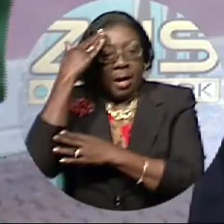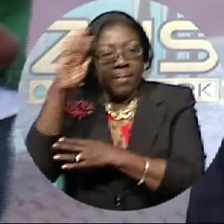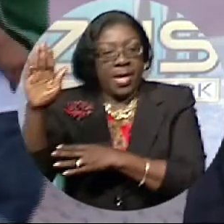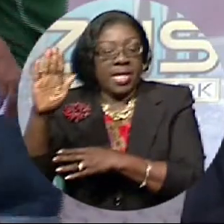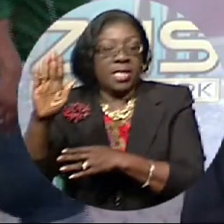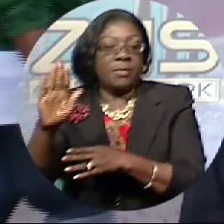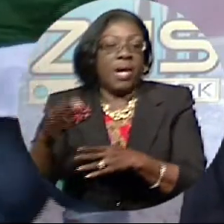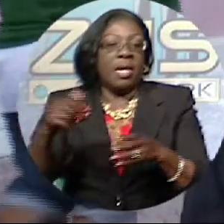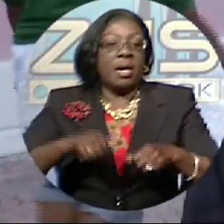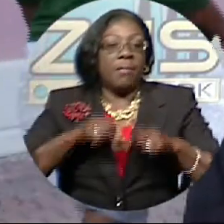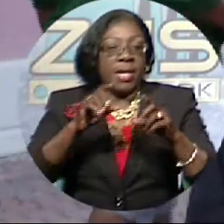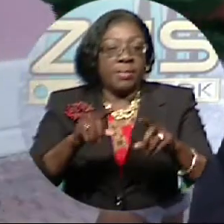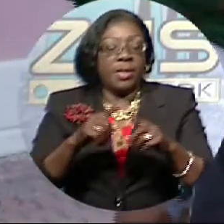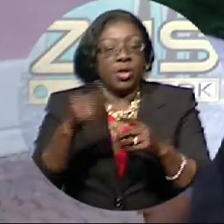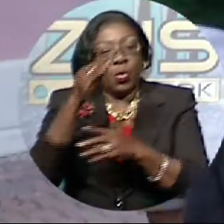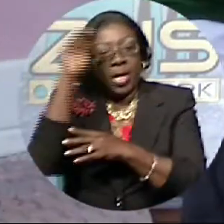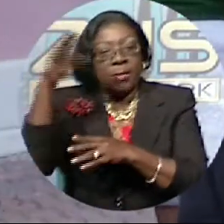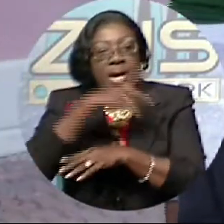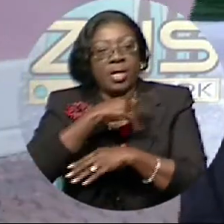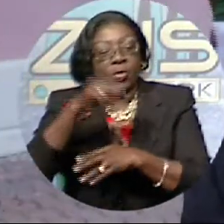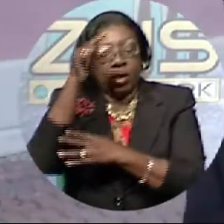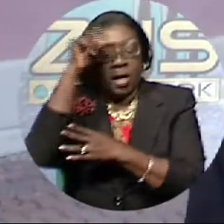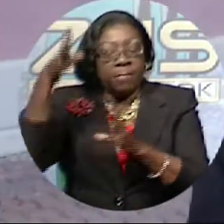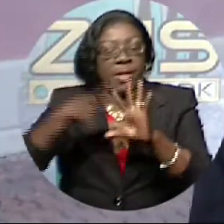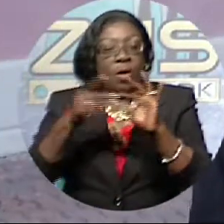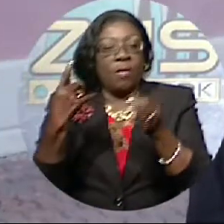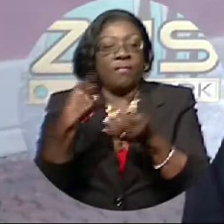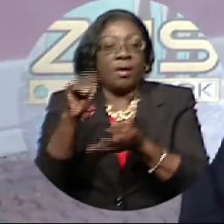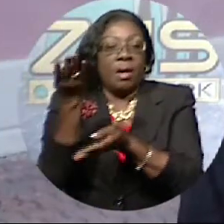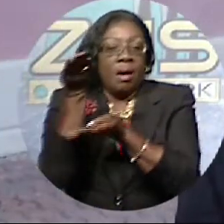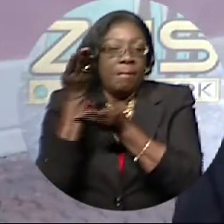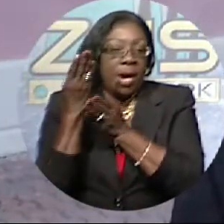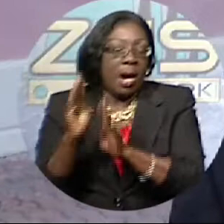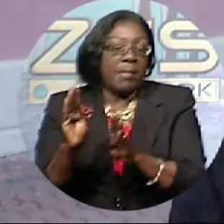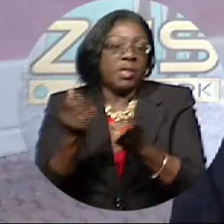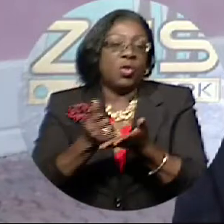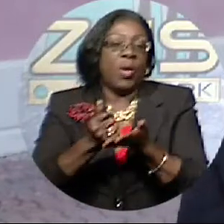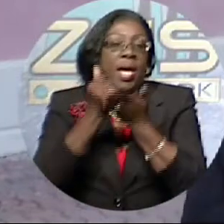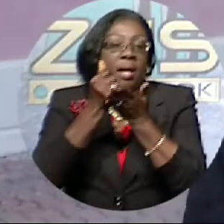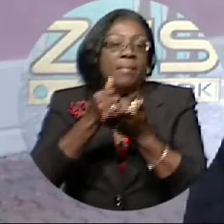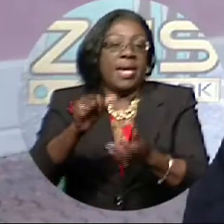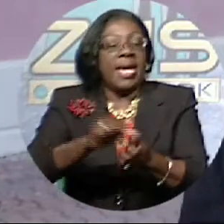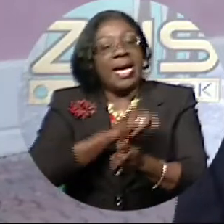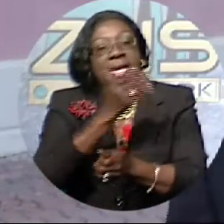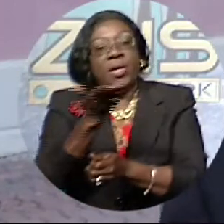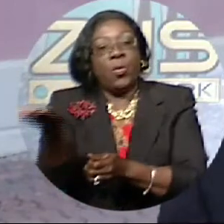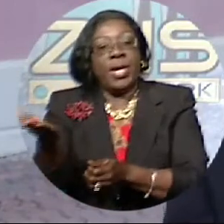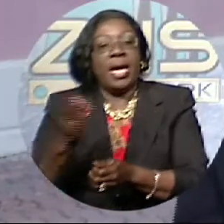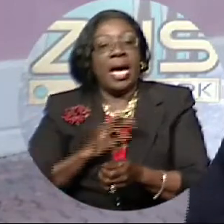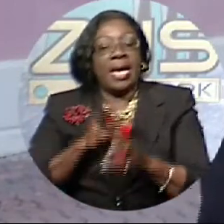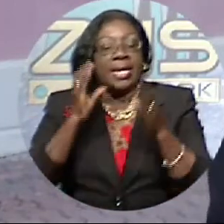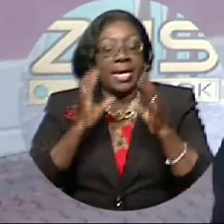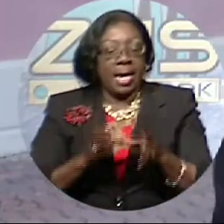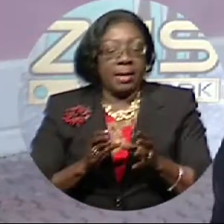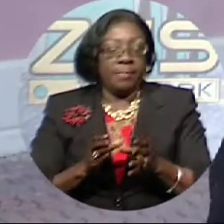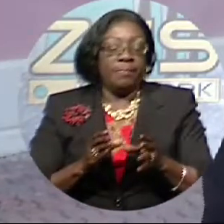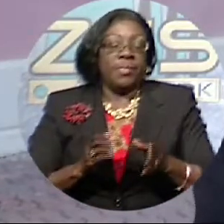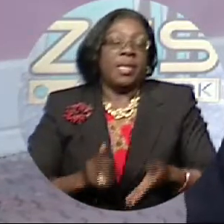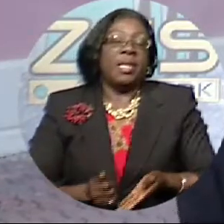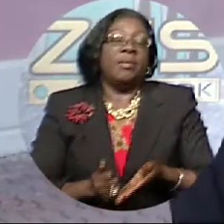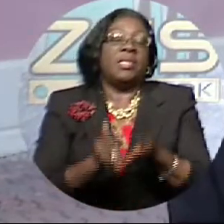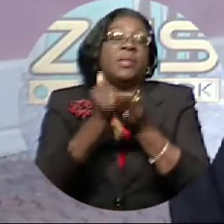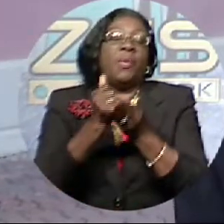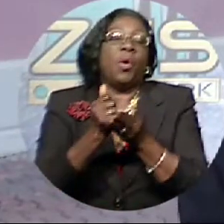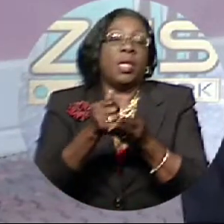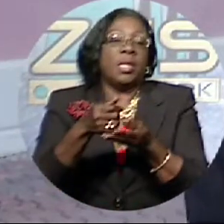utmost commitment to him and to the government of the Bahamas to help in any way I could. I will lead from the backbench in support of the Prime Minister and the